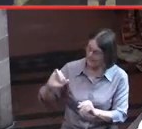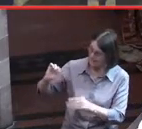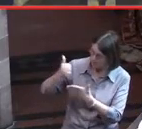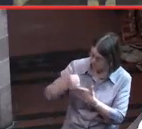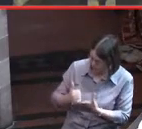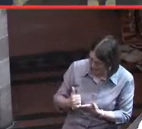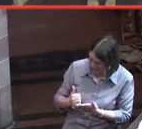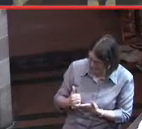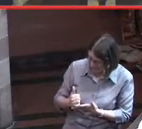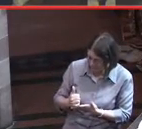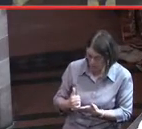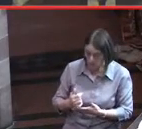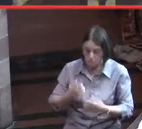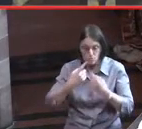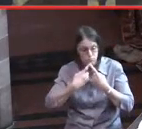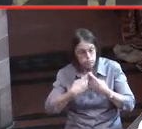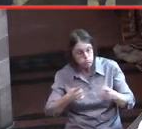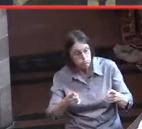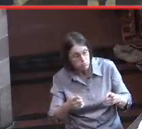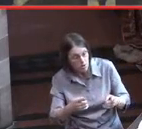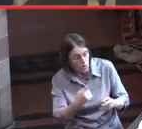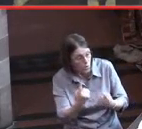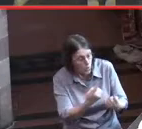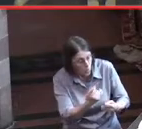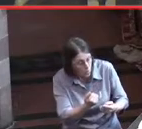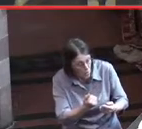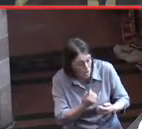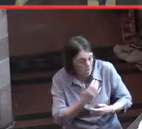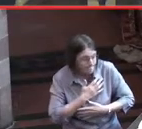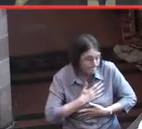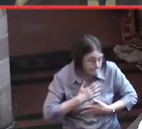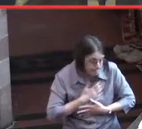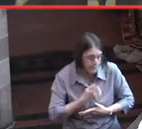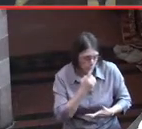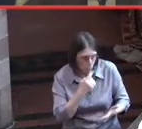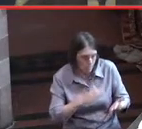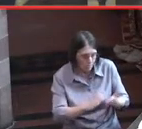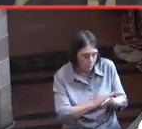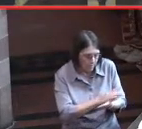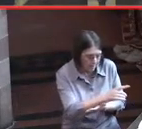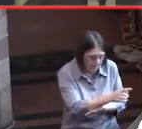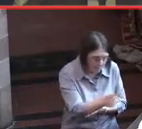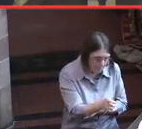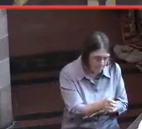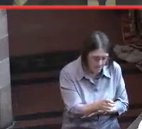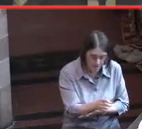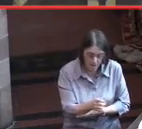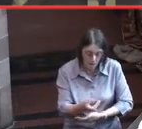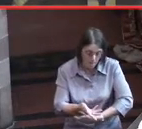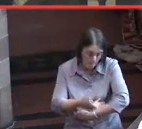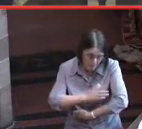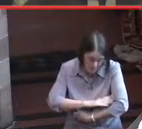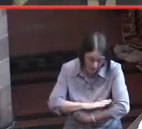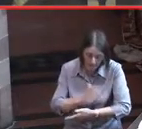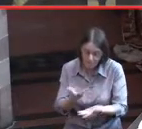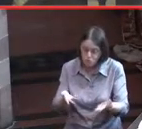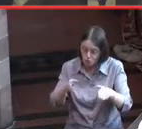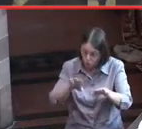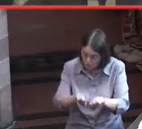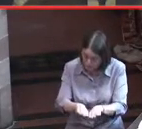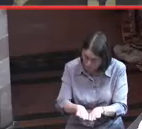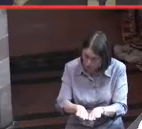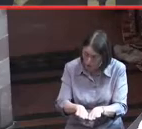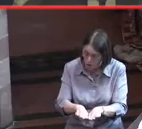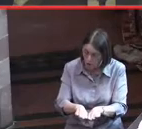forgiveness of sins to all who are penitent, to baptize, to confirm,